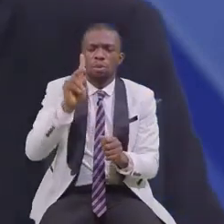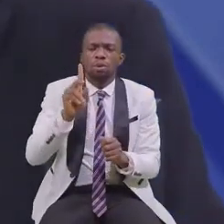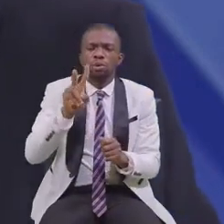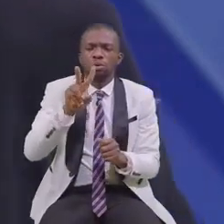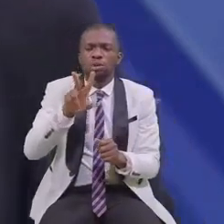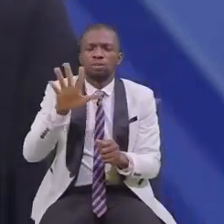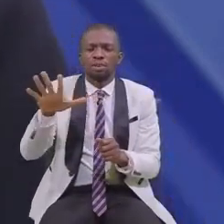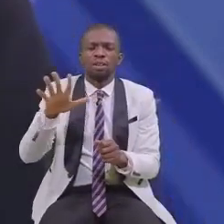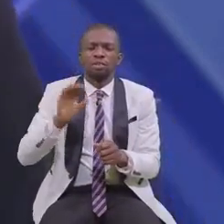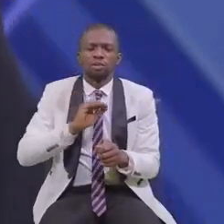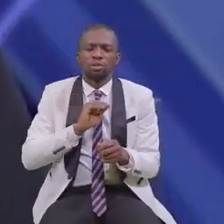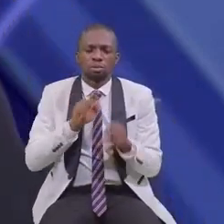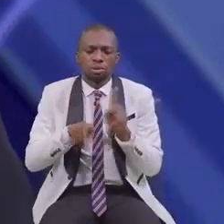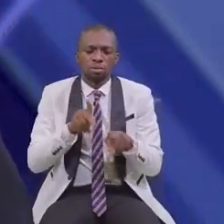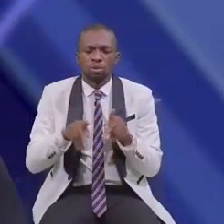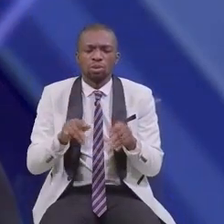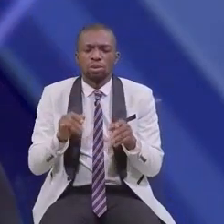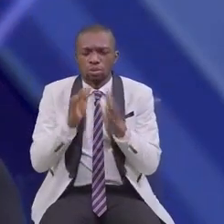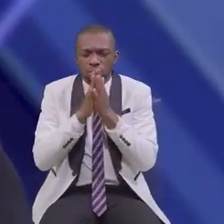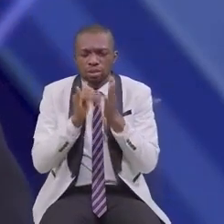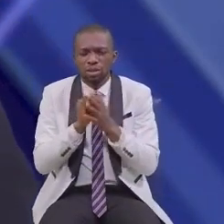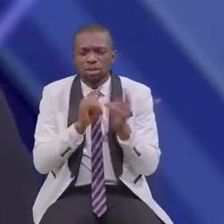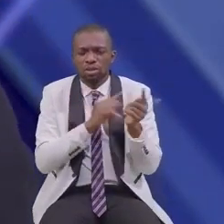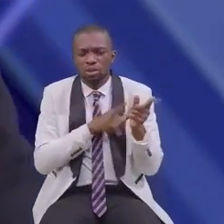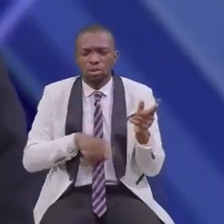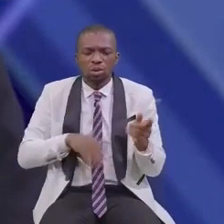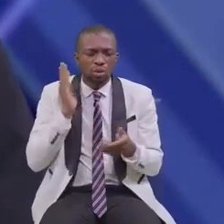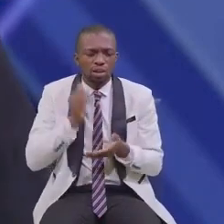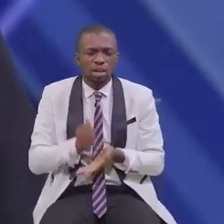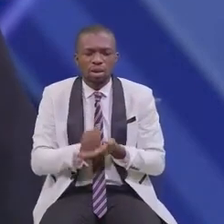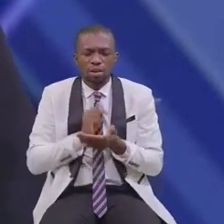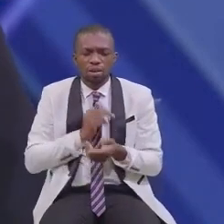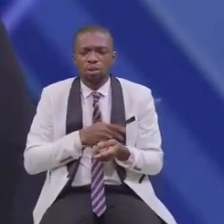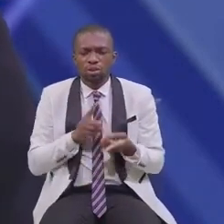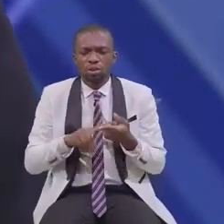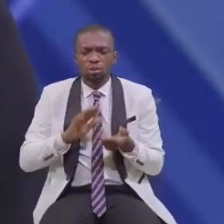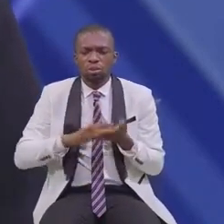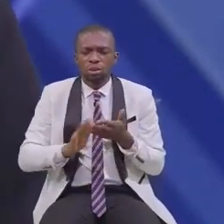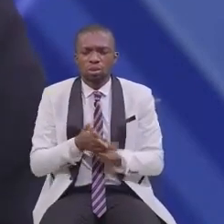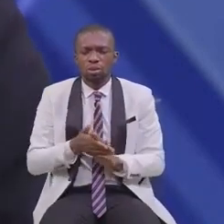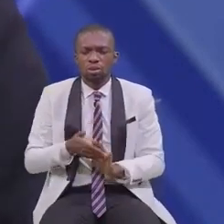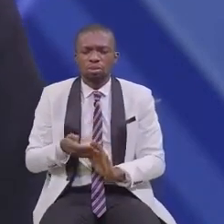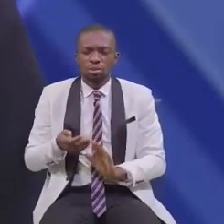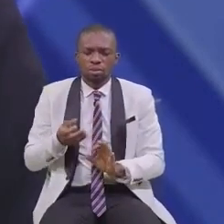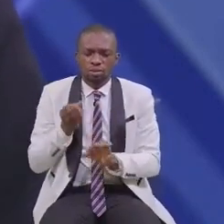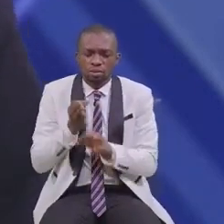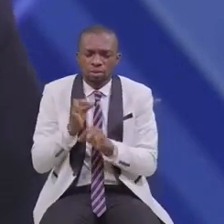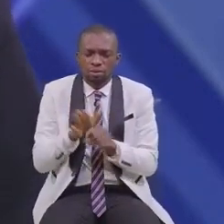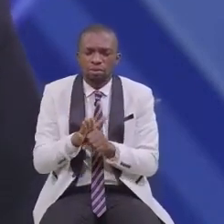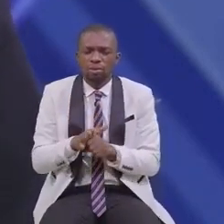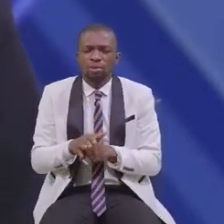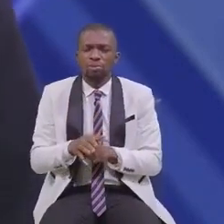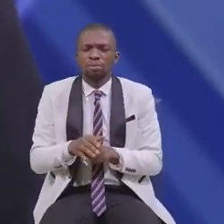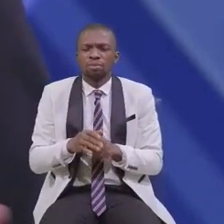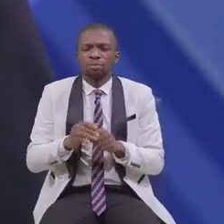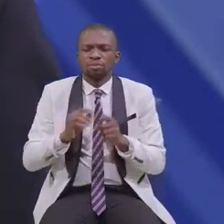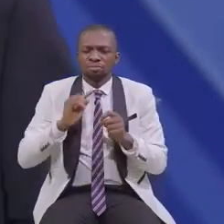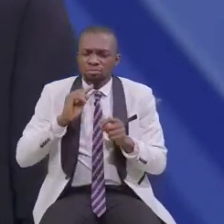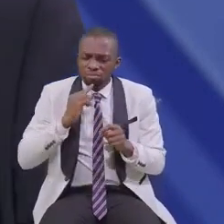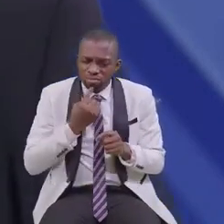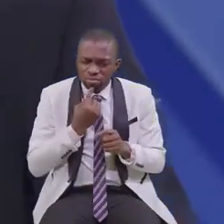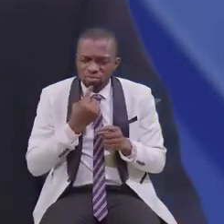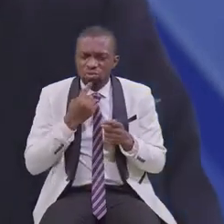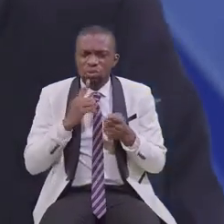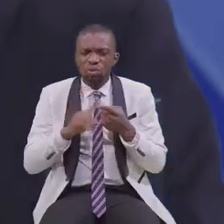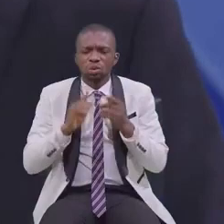to be more faithful and, you know, honest in keeping the global converts. No